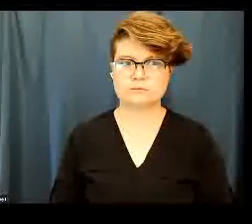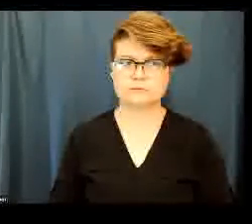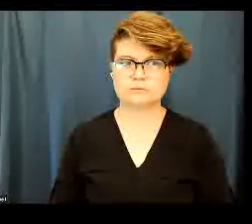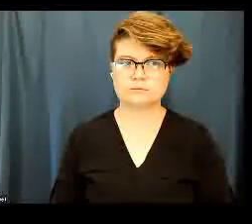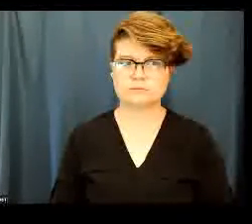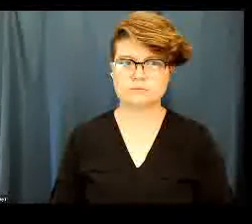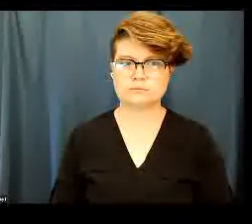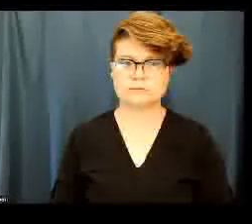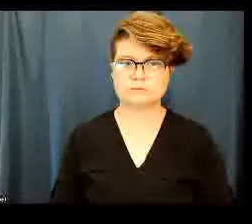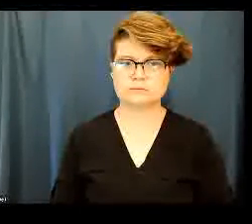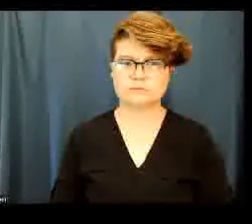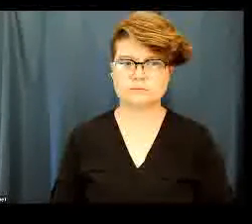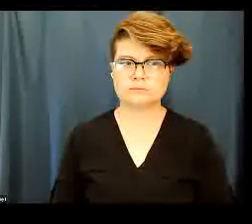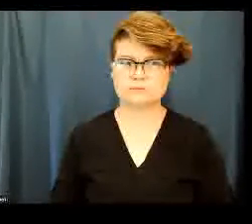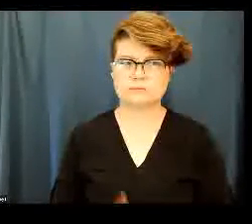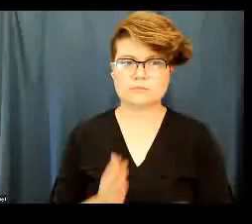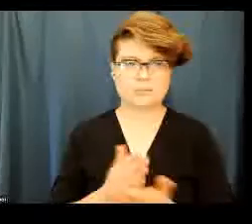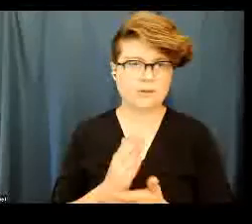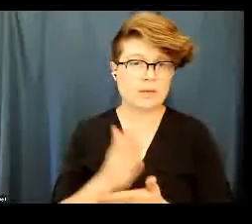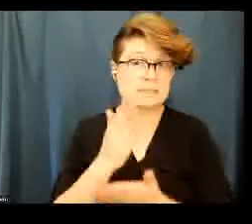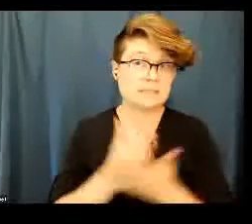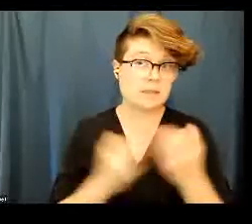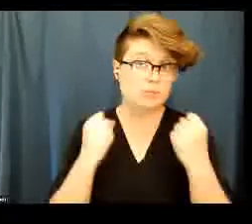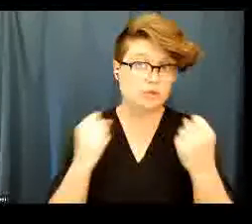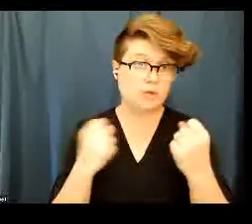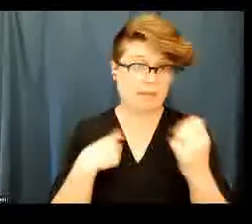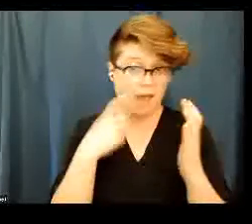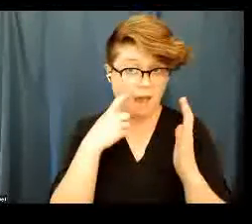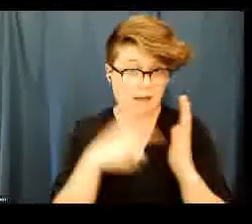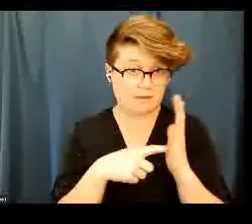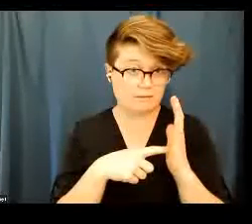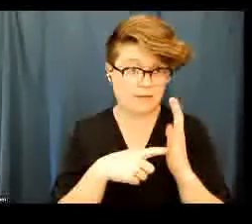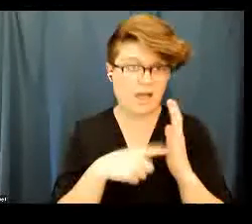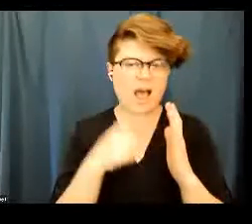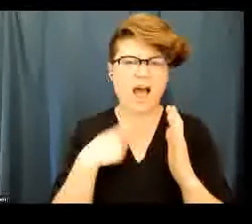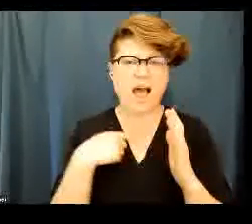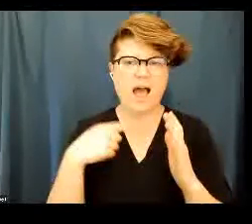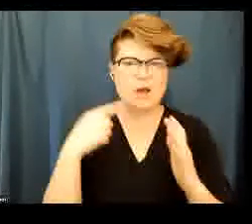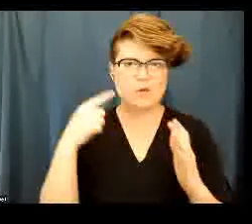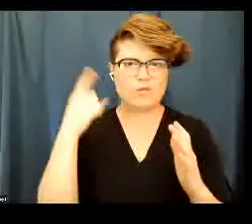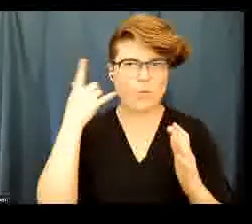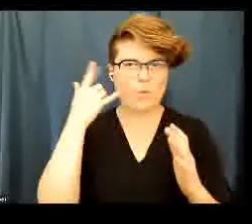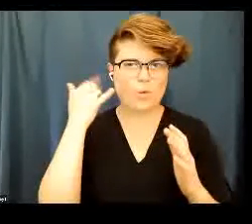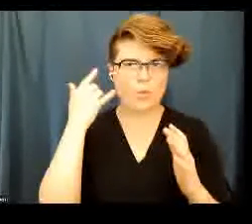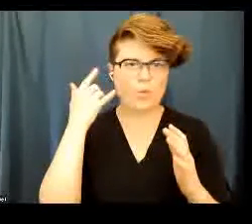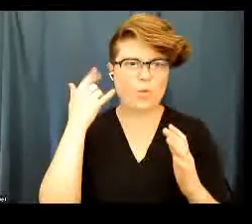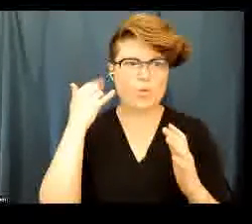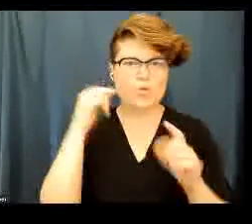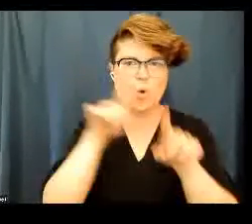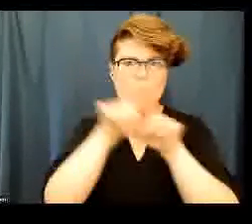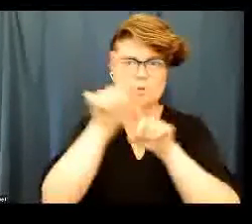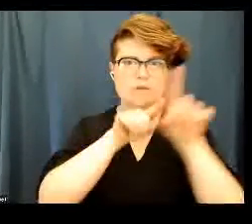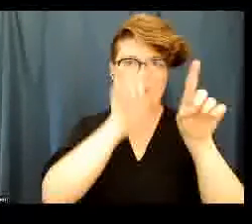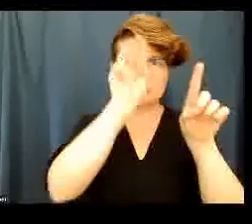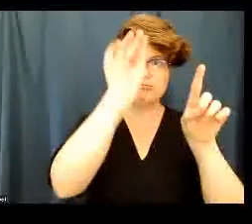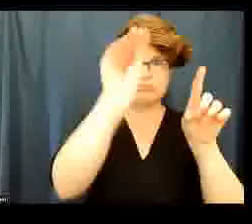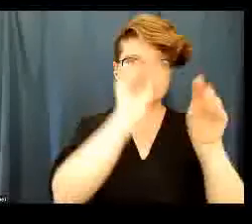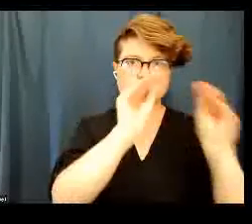All right, so some strengths I identified too. So I put a gold star on all of the points